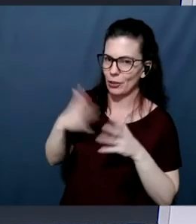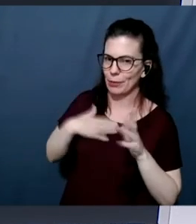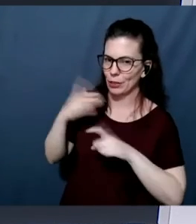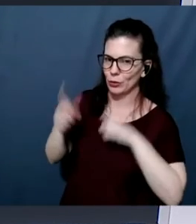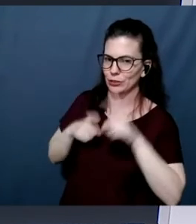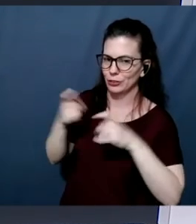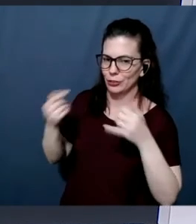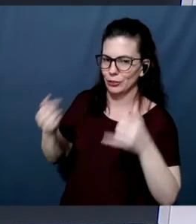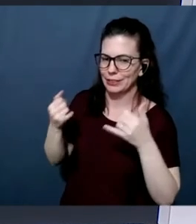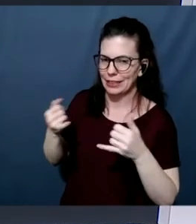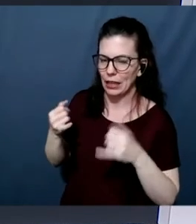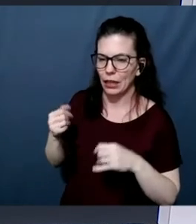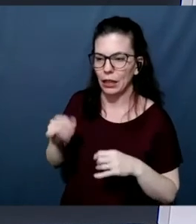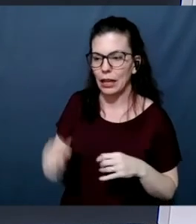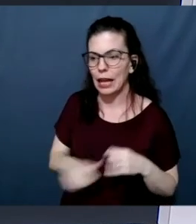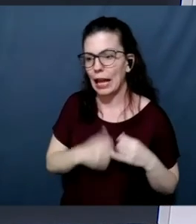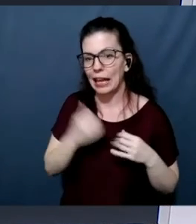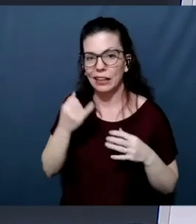there any last